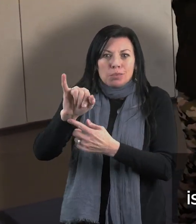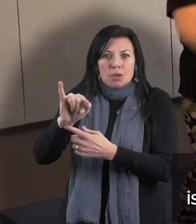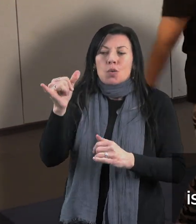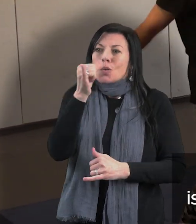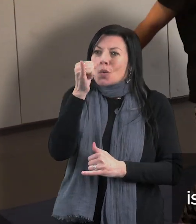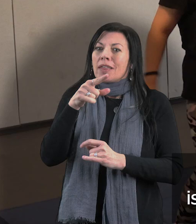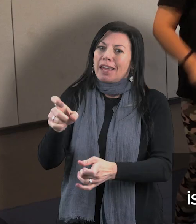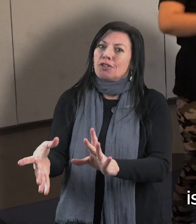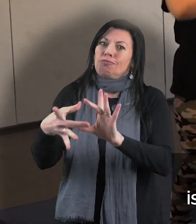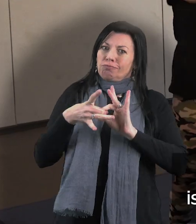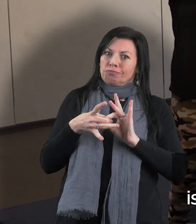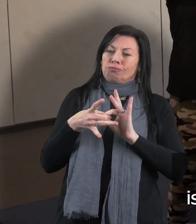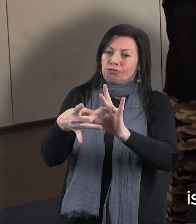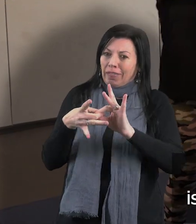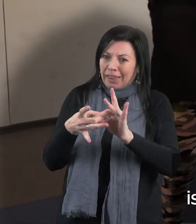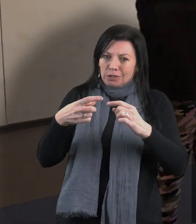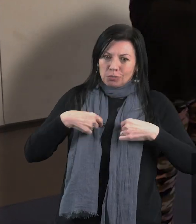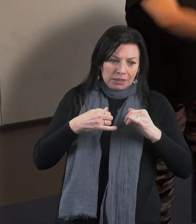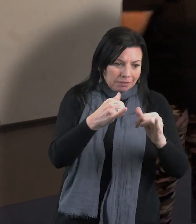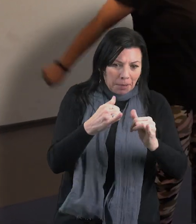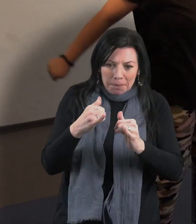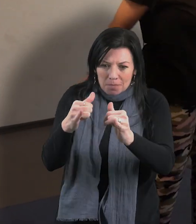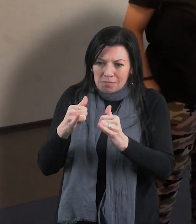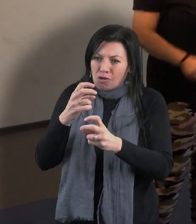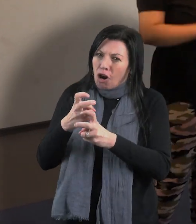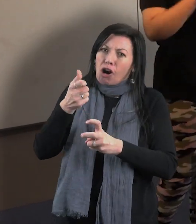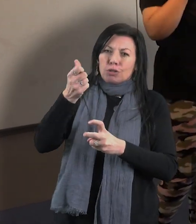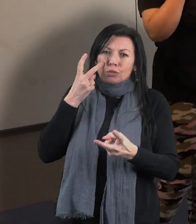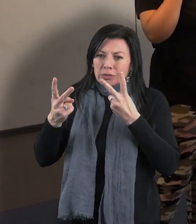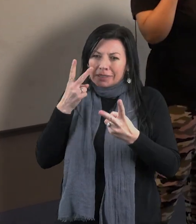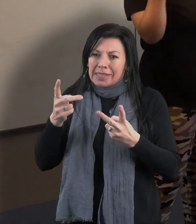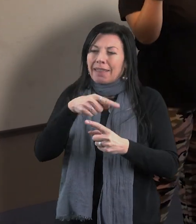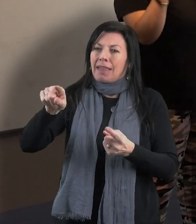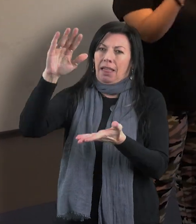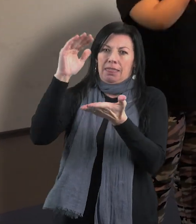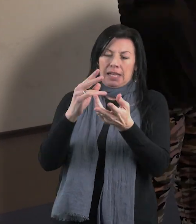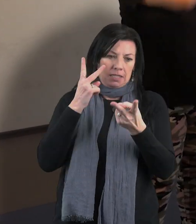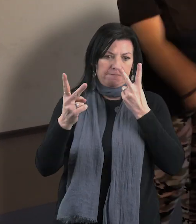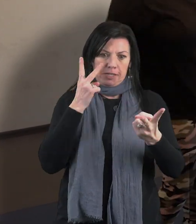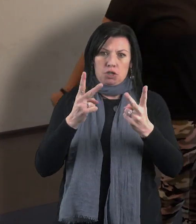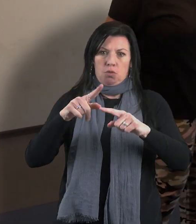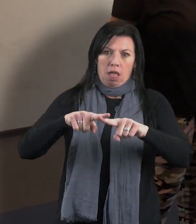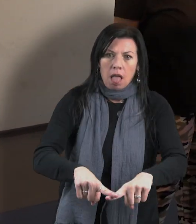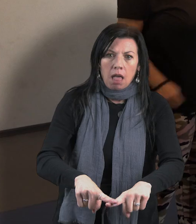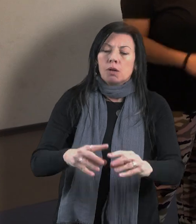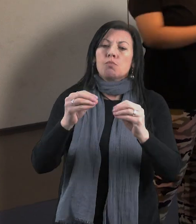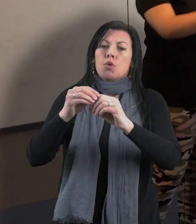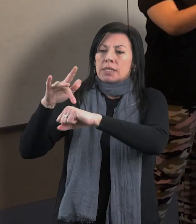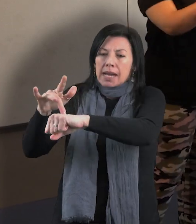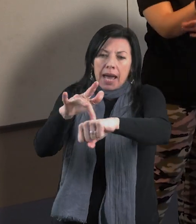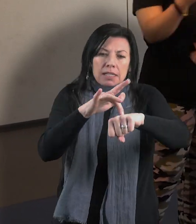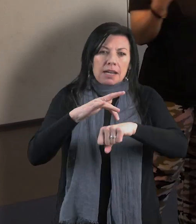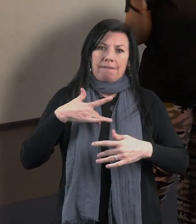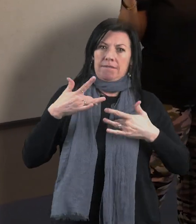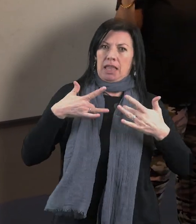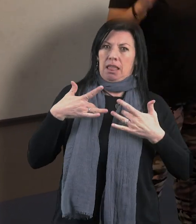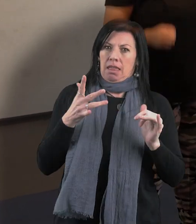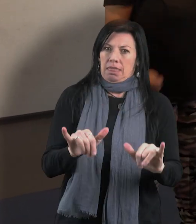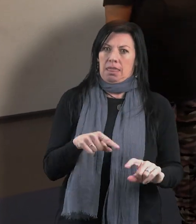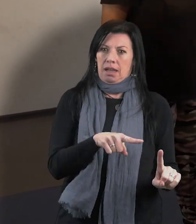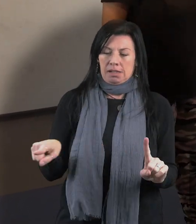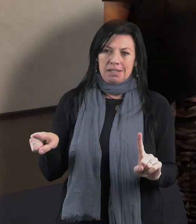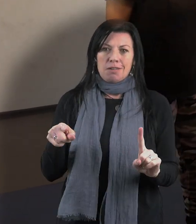helpers is that they were all visually impaired. They could relate to me more on it being harder to see, and we made it a little less visual and